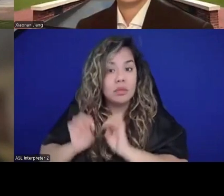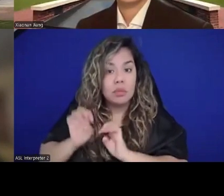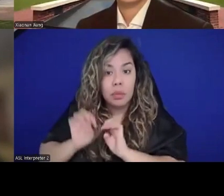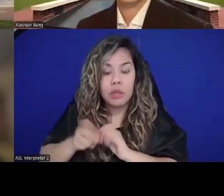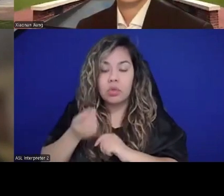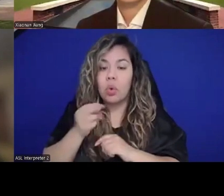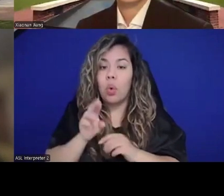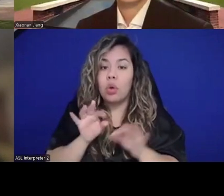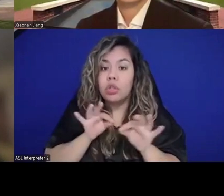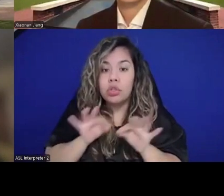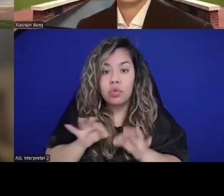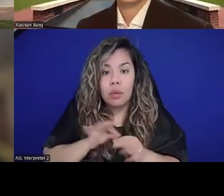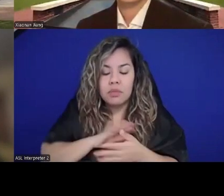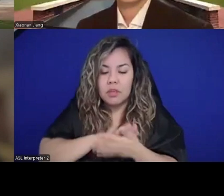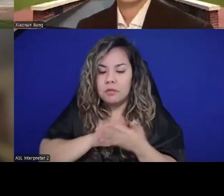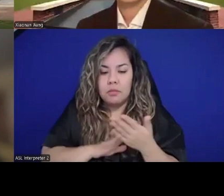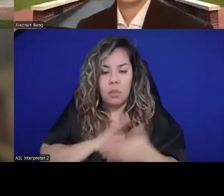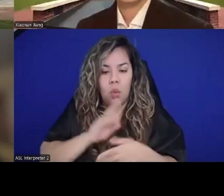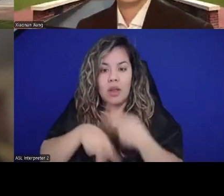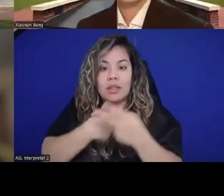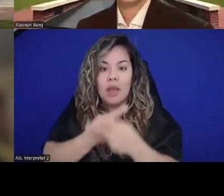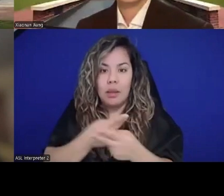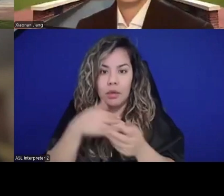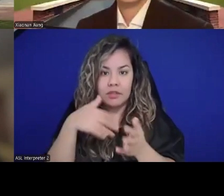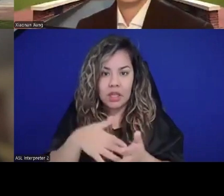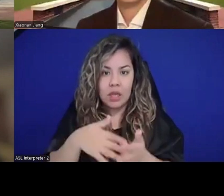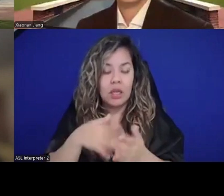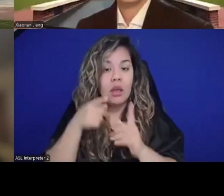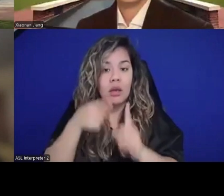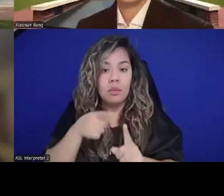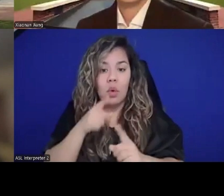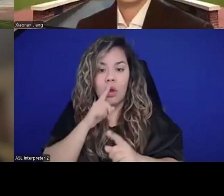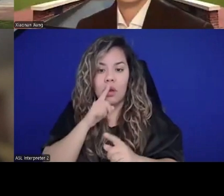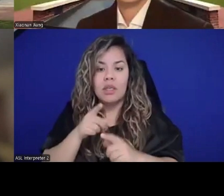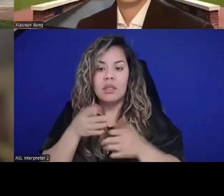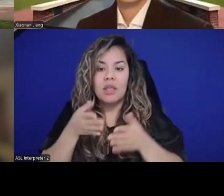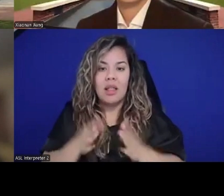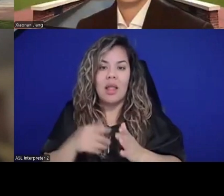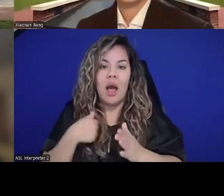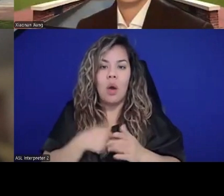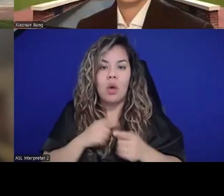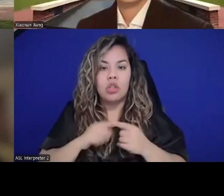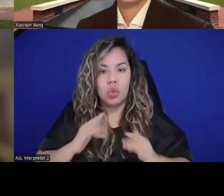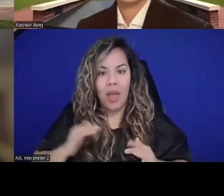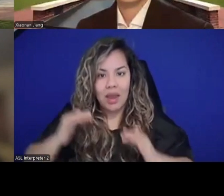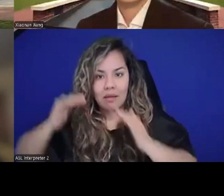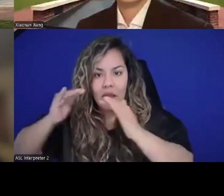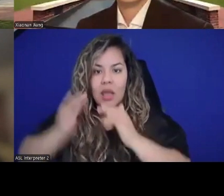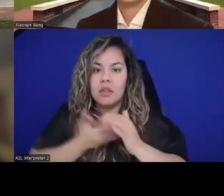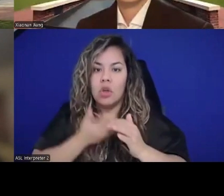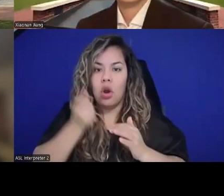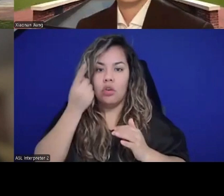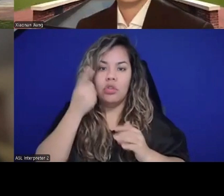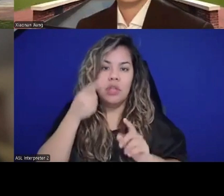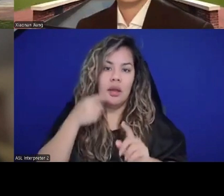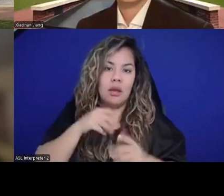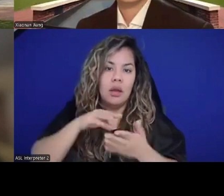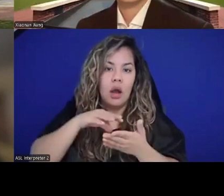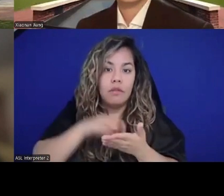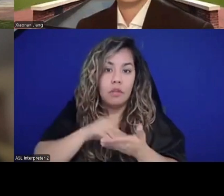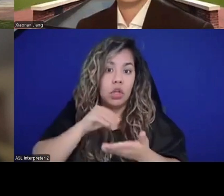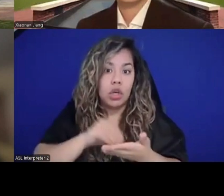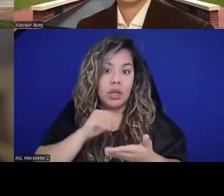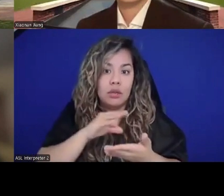descriptive, is giving is allowing us to advance in the understanding of learning and